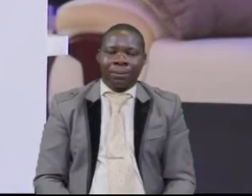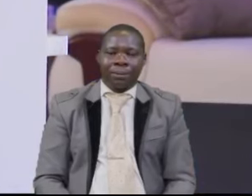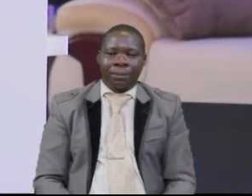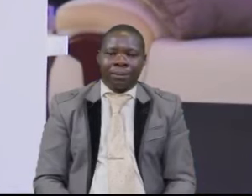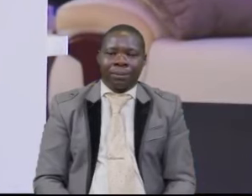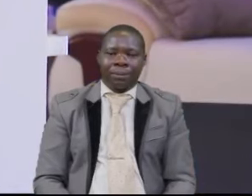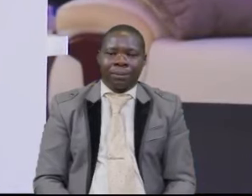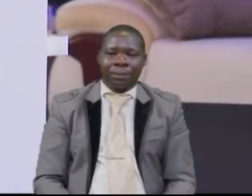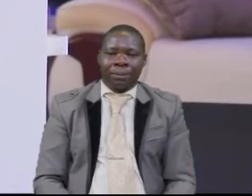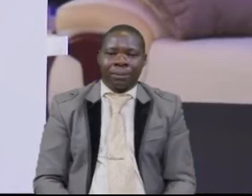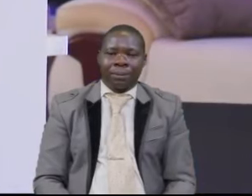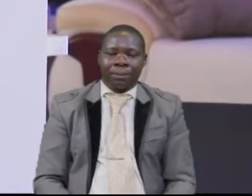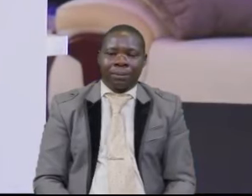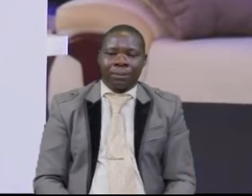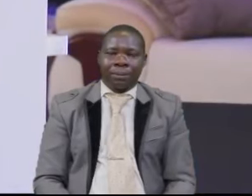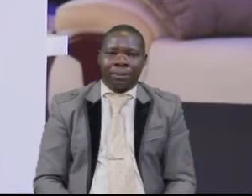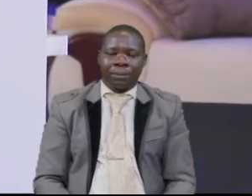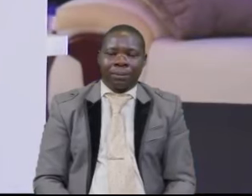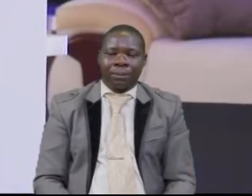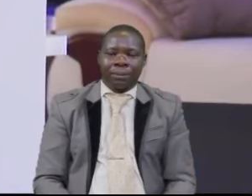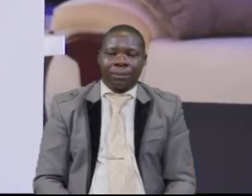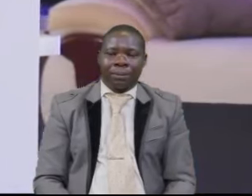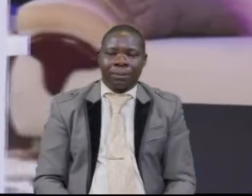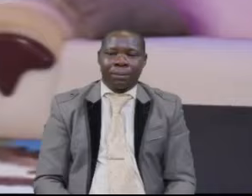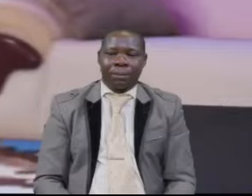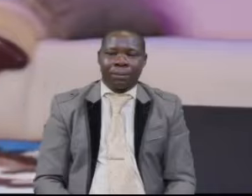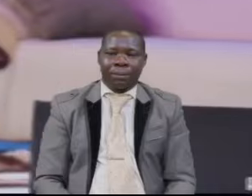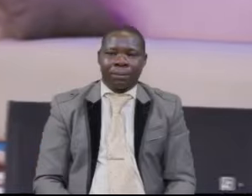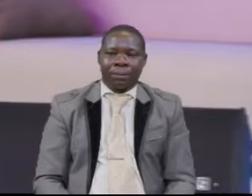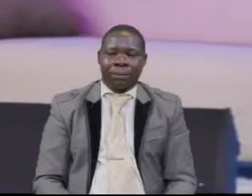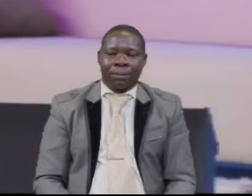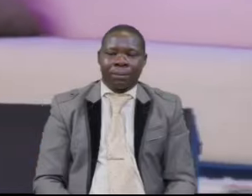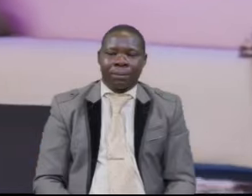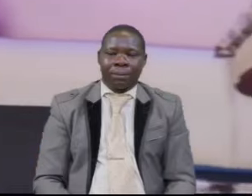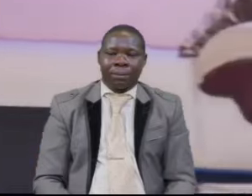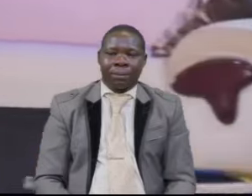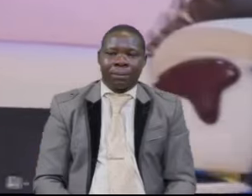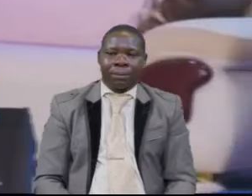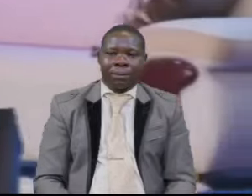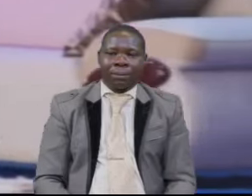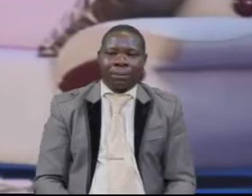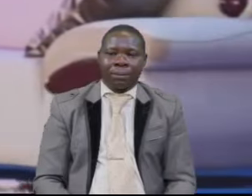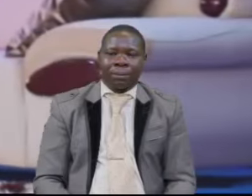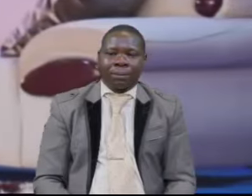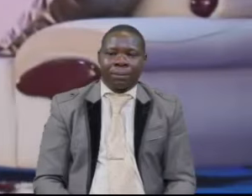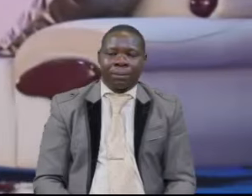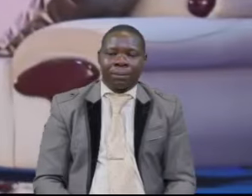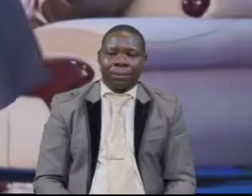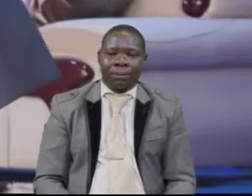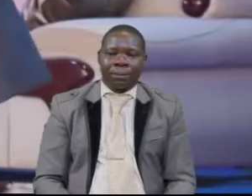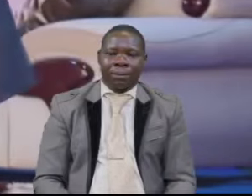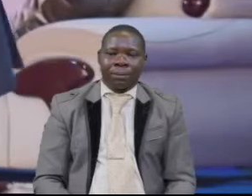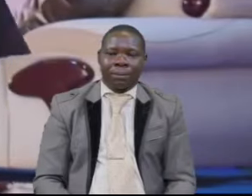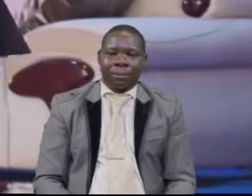supernatural without falsehood. You see, all the falsehood in the time of